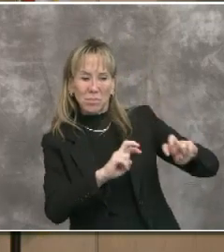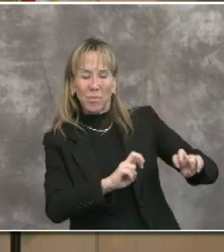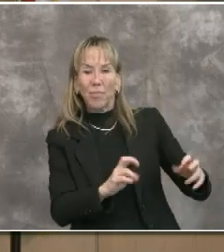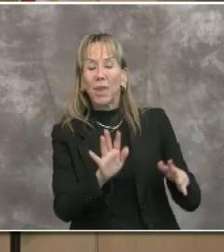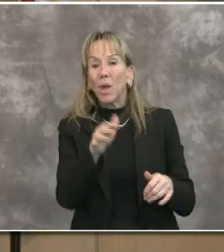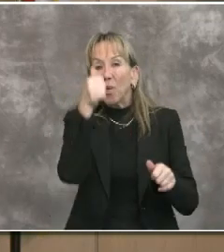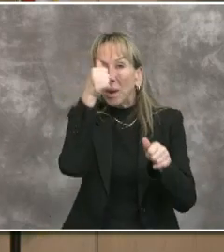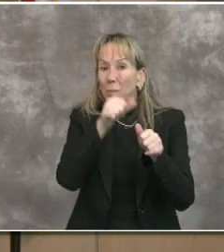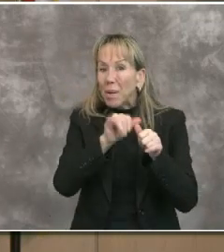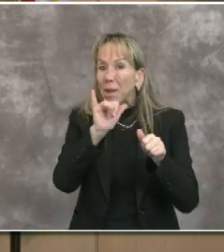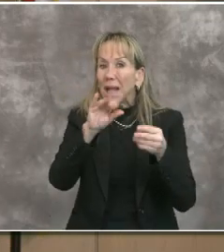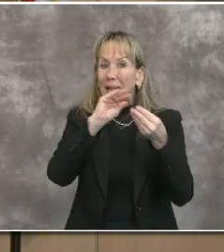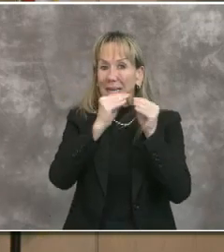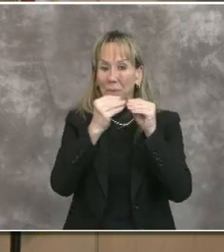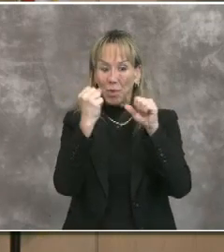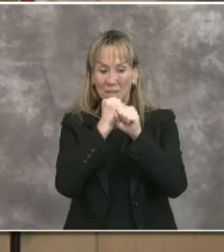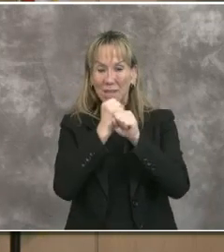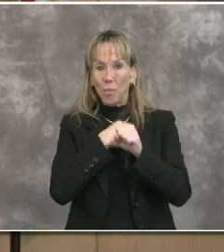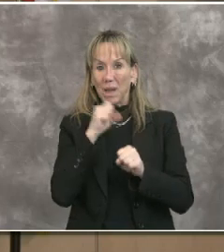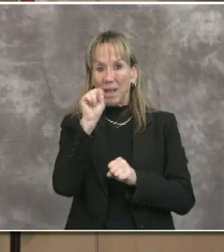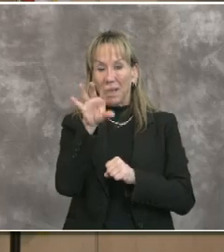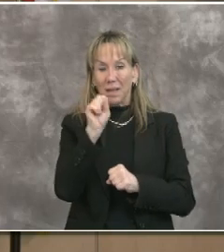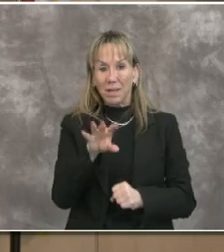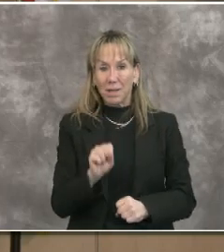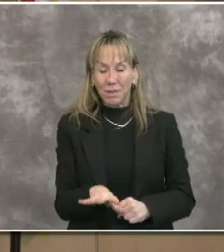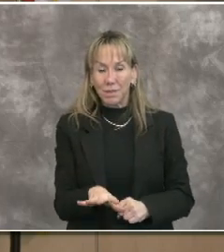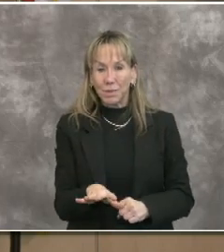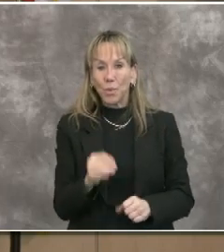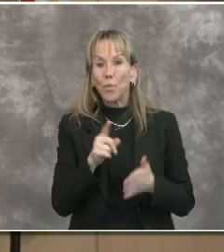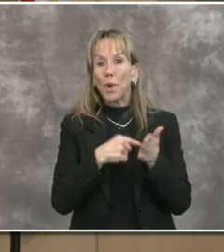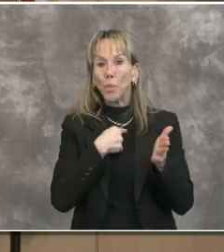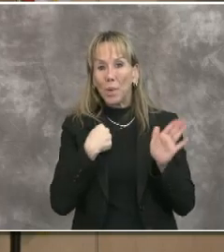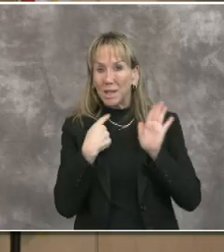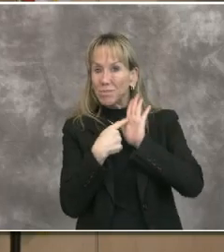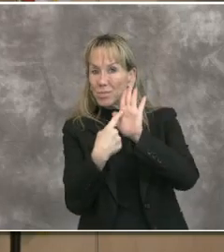Remember, the statistics that we produce and